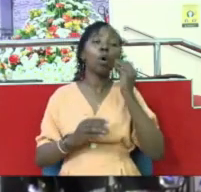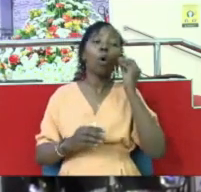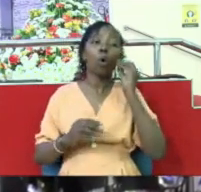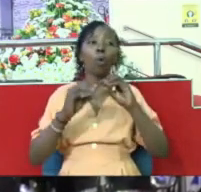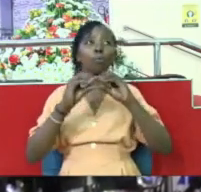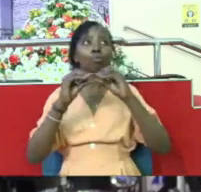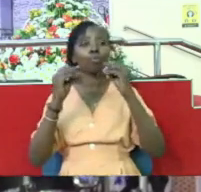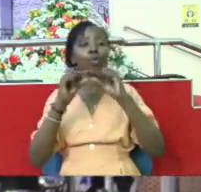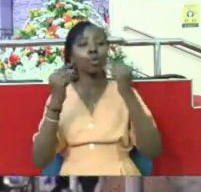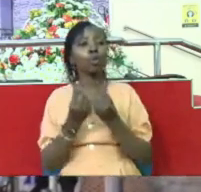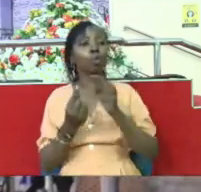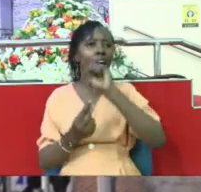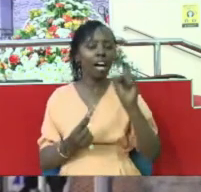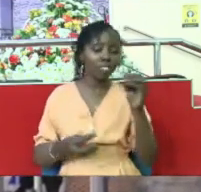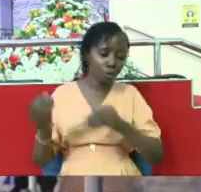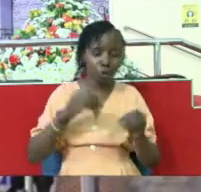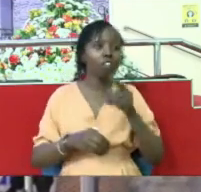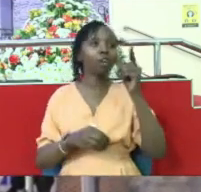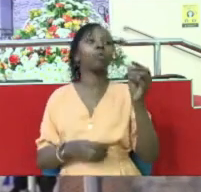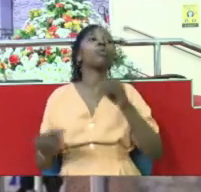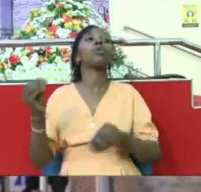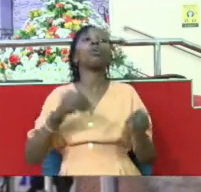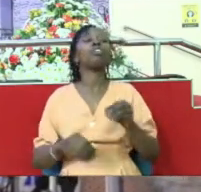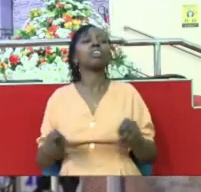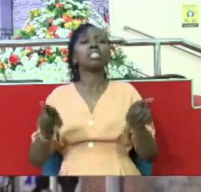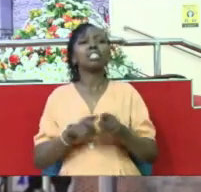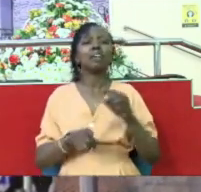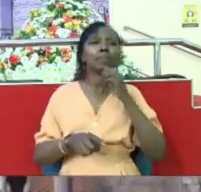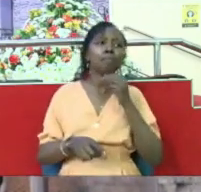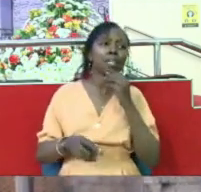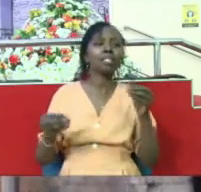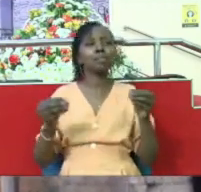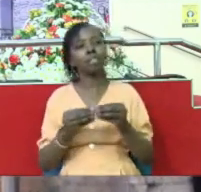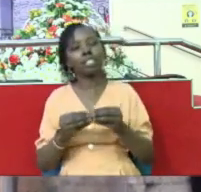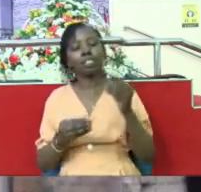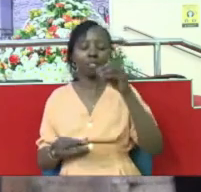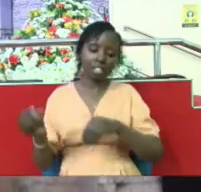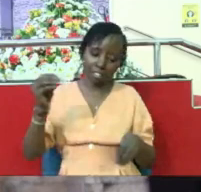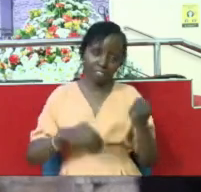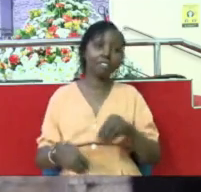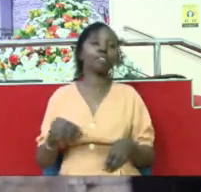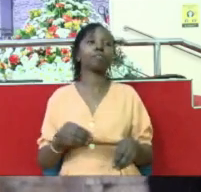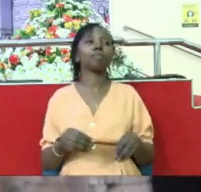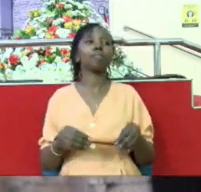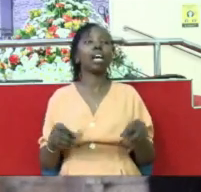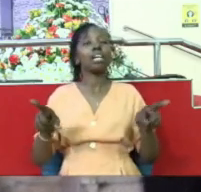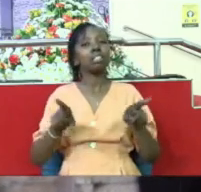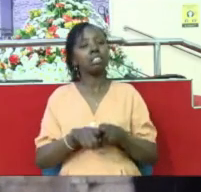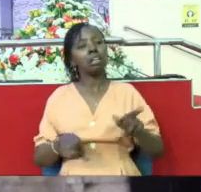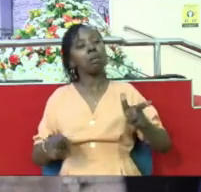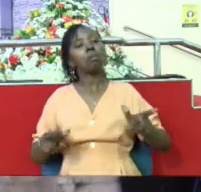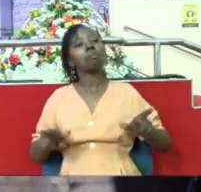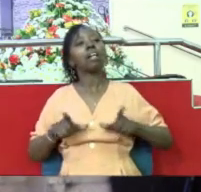yako unatoa. If there are men meeting out there after the meeting, you give them. Kama watu wanapatana pale nje unatoa. If you meet the ladies and they are meeting in